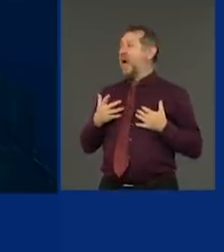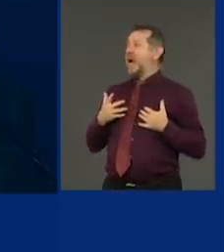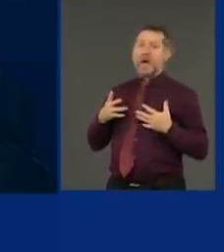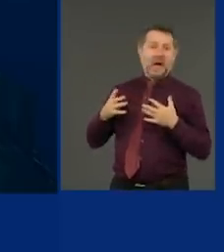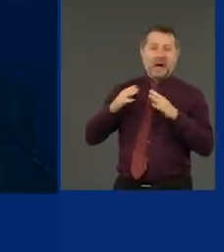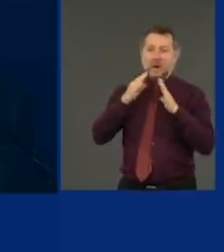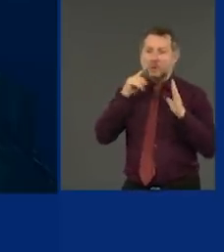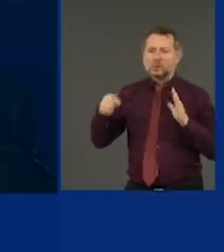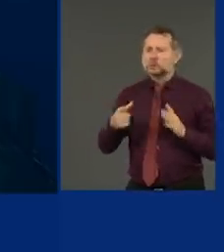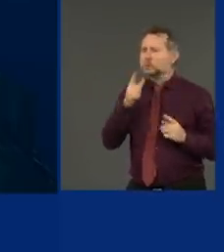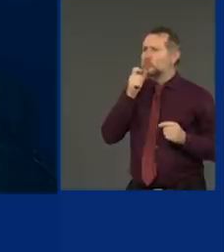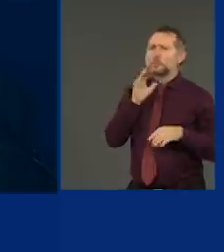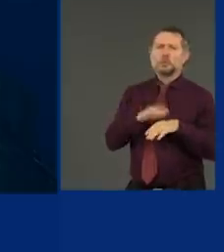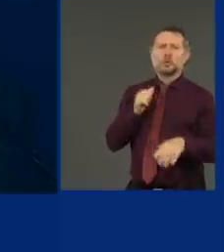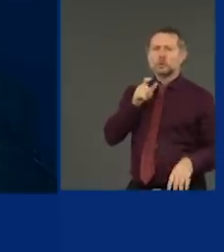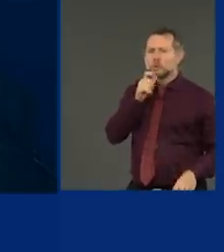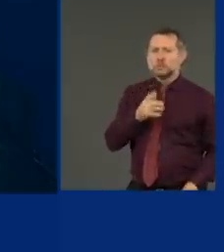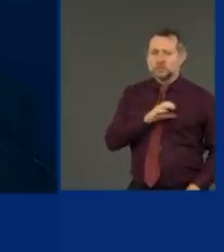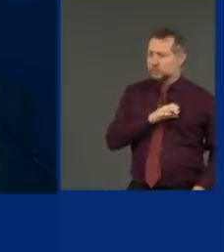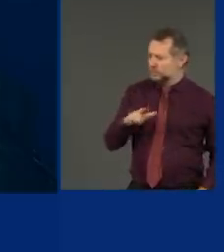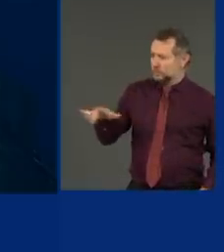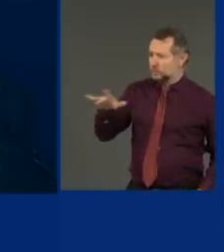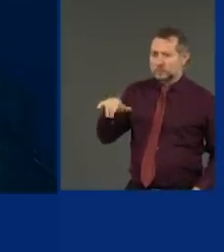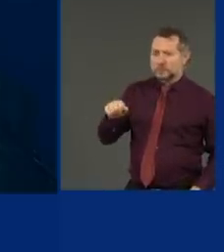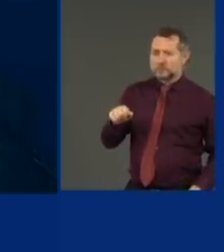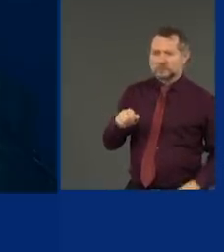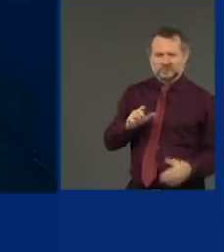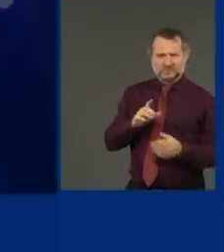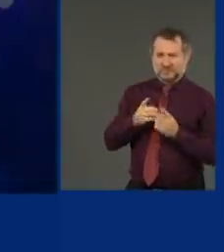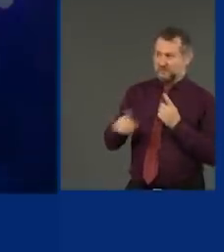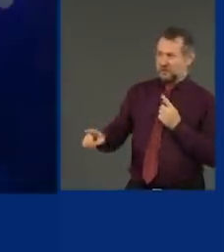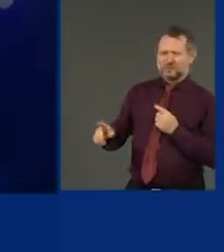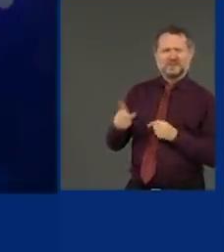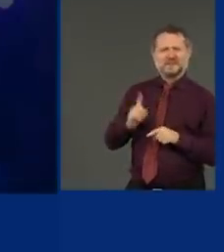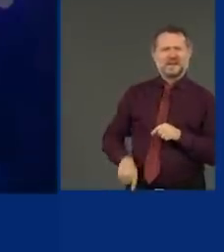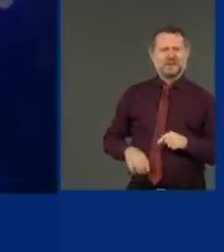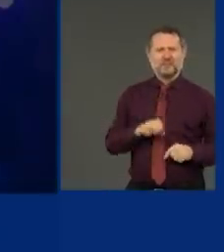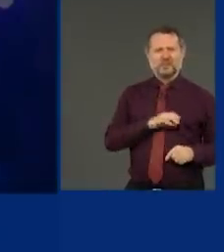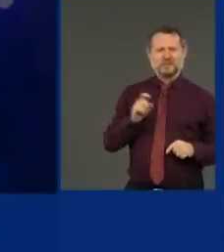So, divorce is not an option. You have to resolve